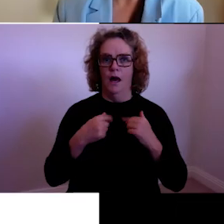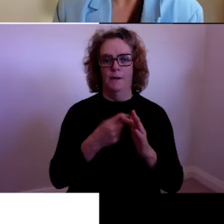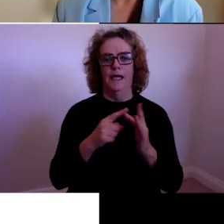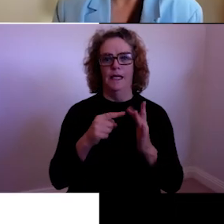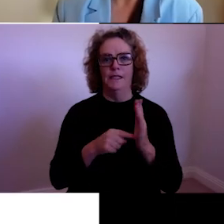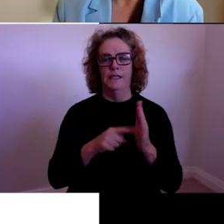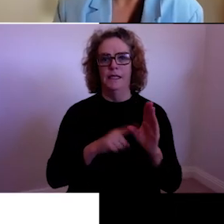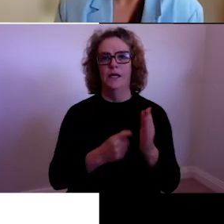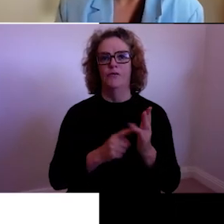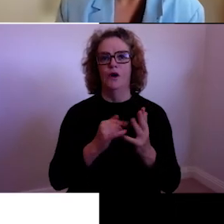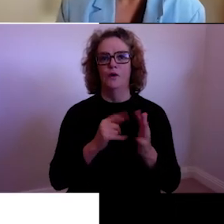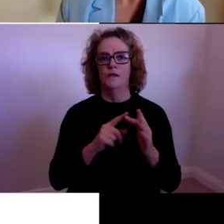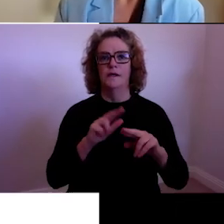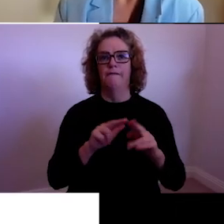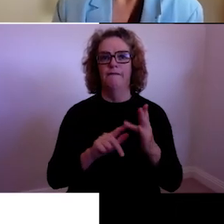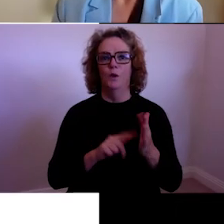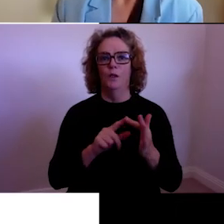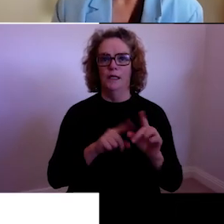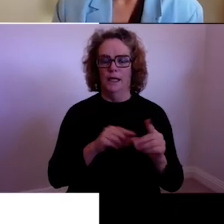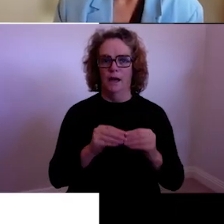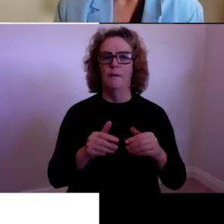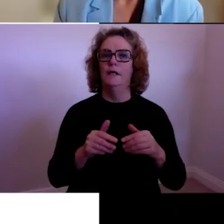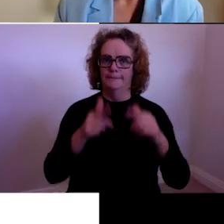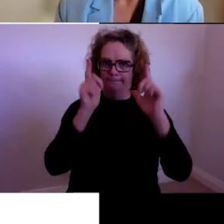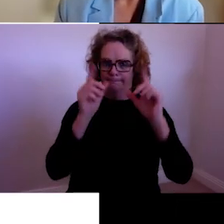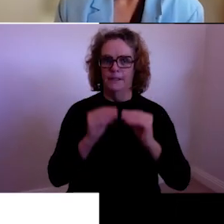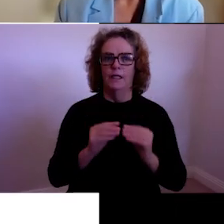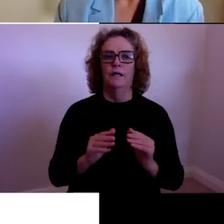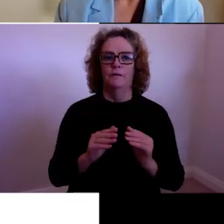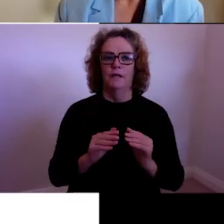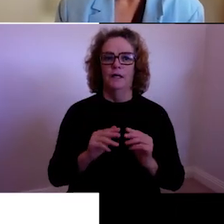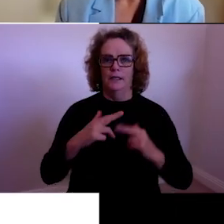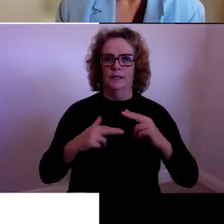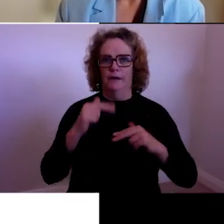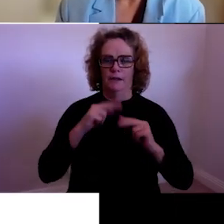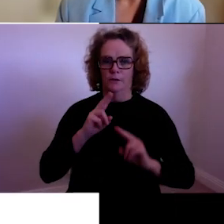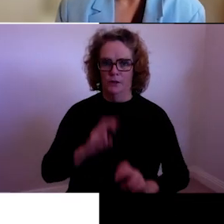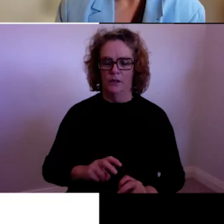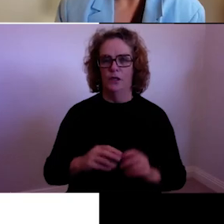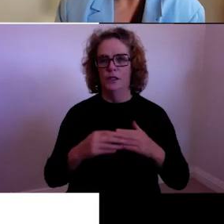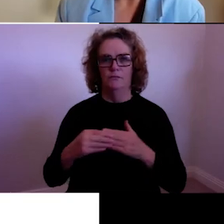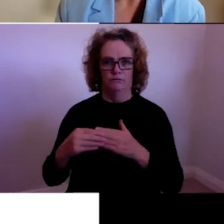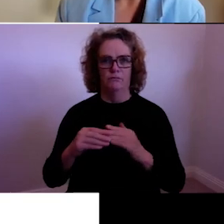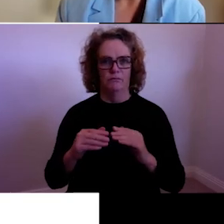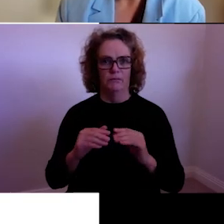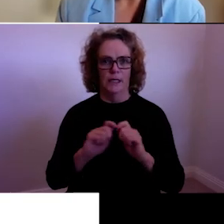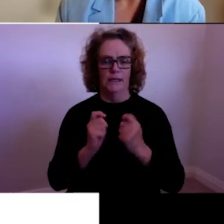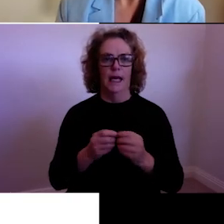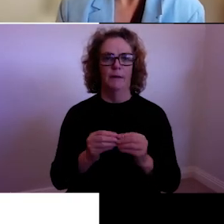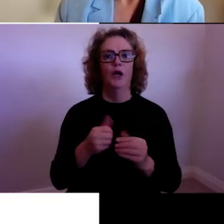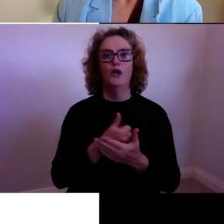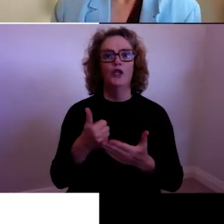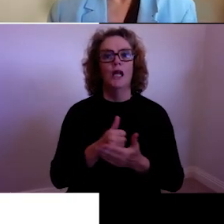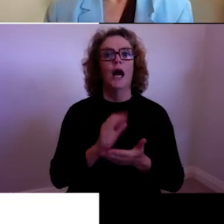lead of the Health Services Development Team. I'm usually based in Brisbane at the Queensland Centre of Excellence in Intellectual